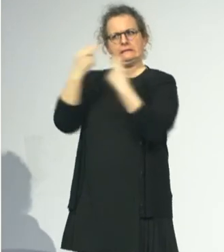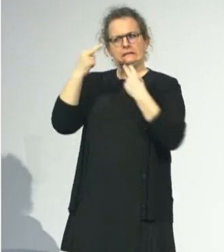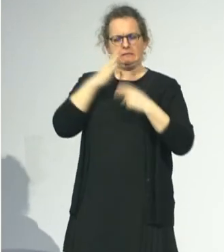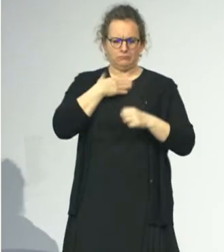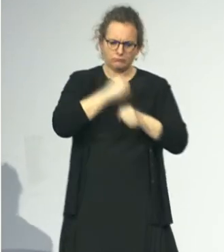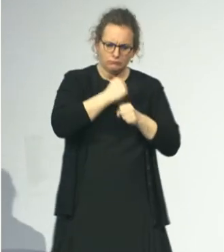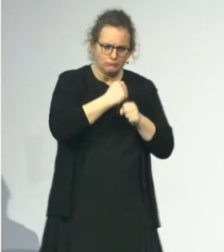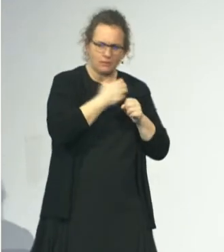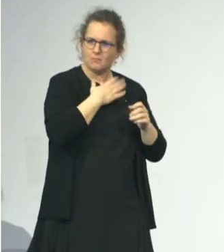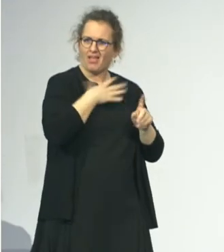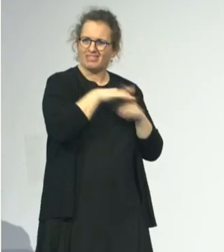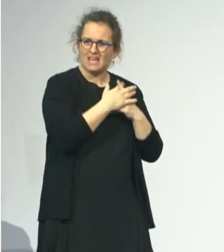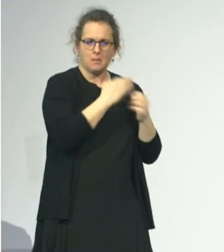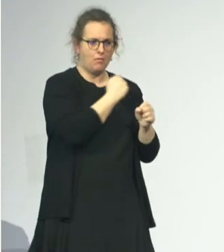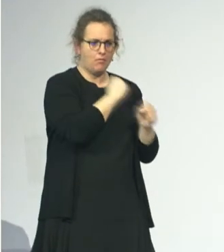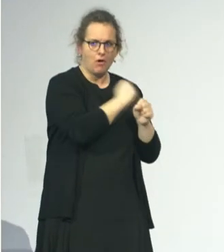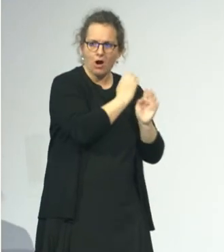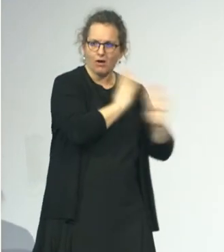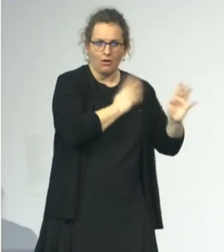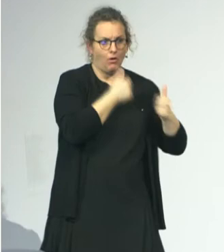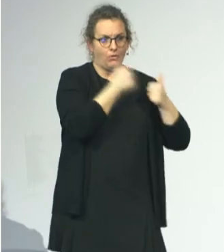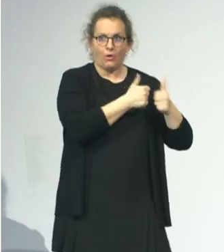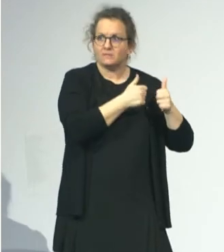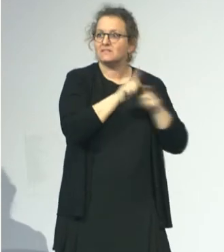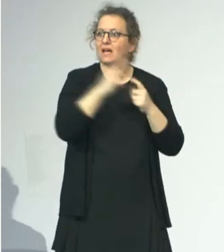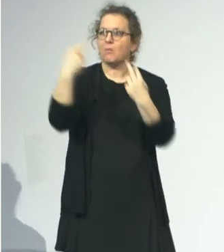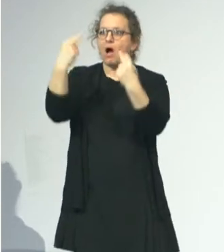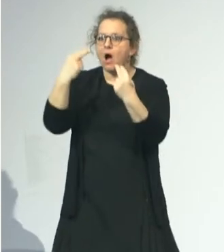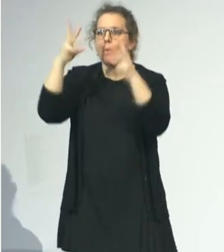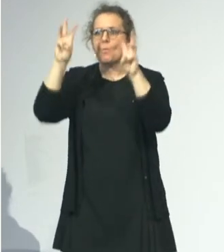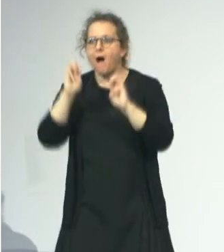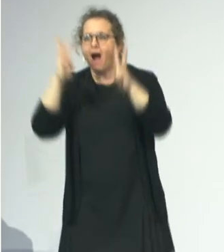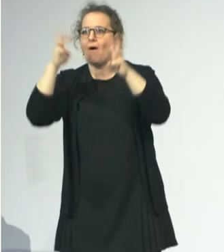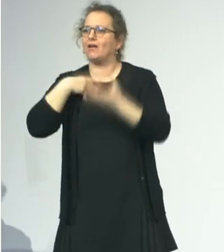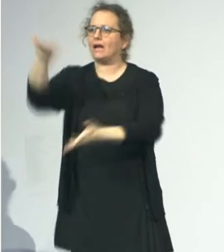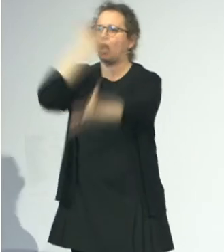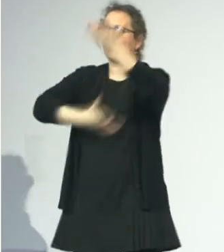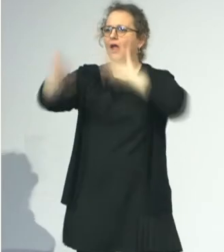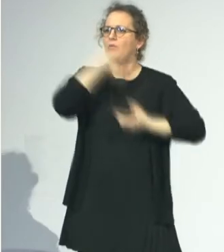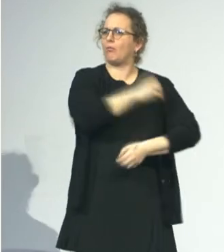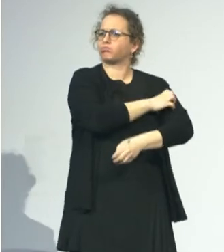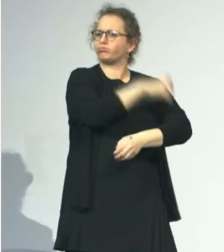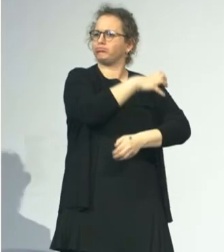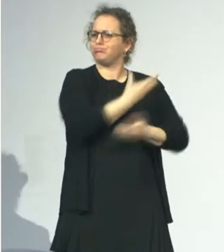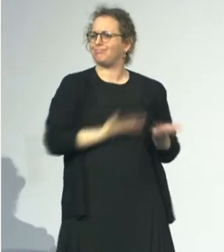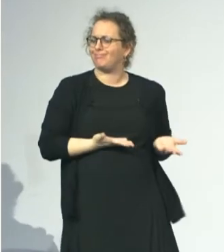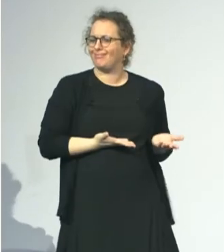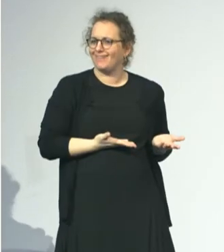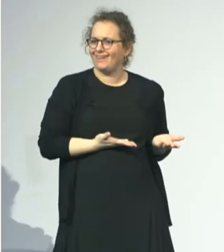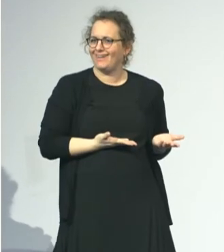I can tell you when I nominate, I'm afraid. Yeah. Maybe it won't be good enough. And I told Michal